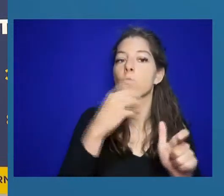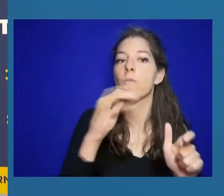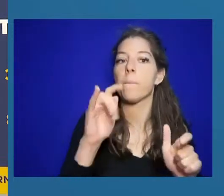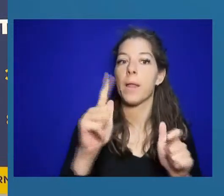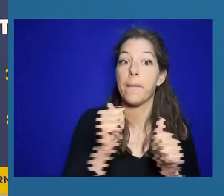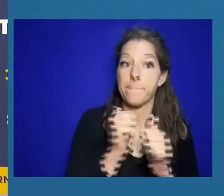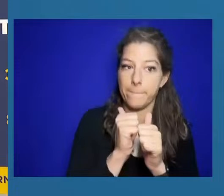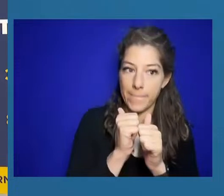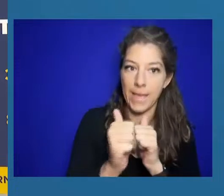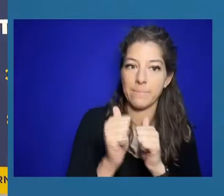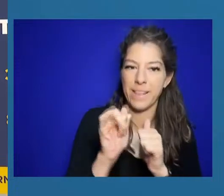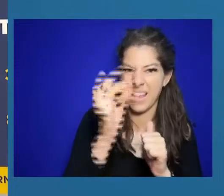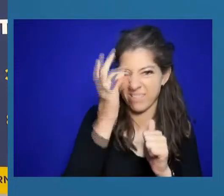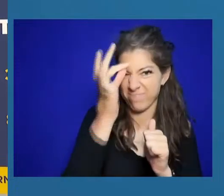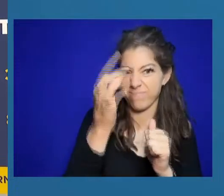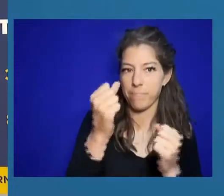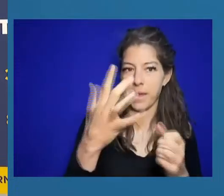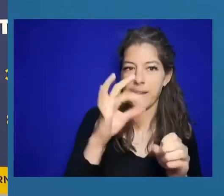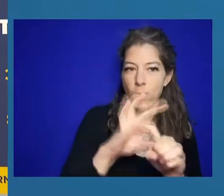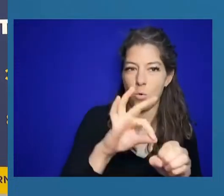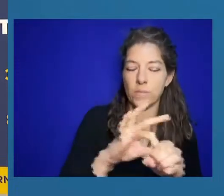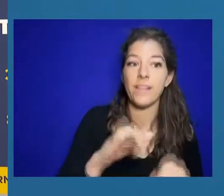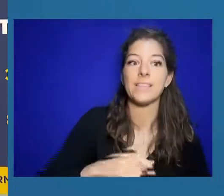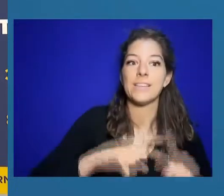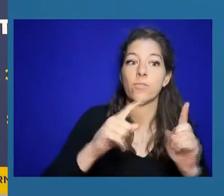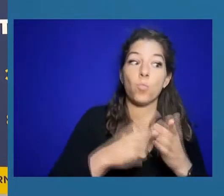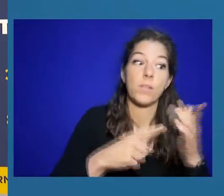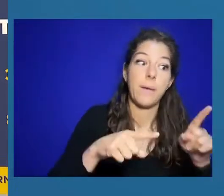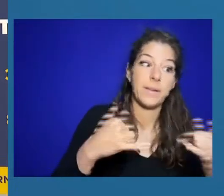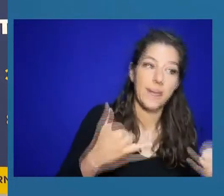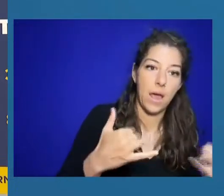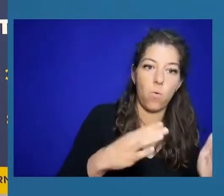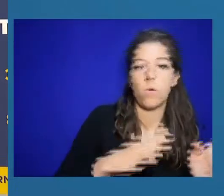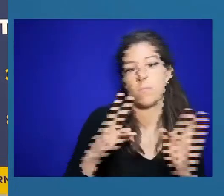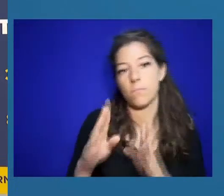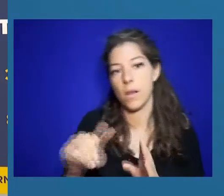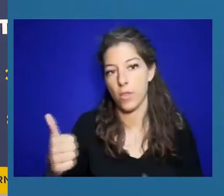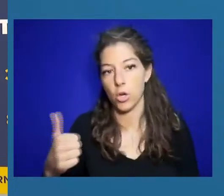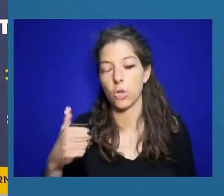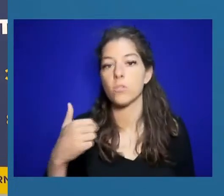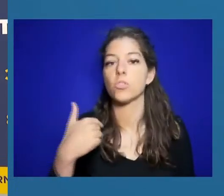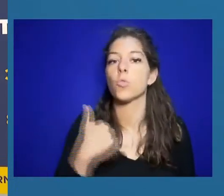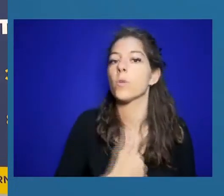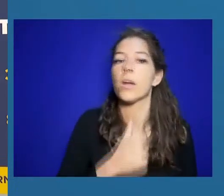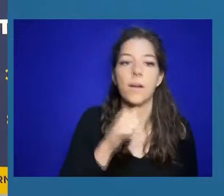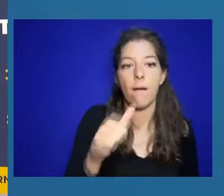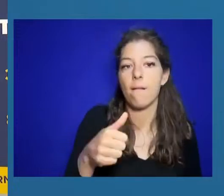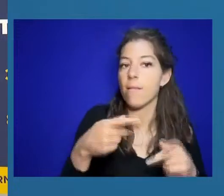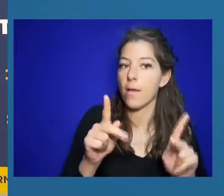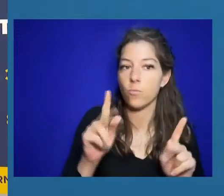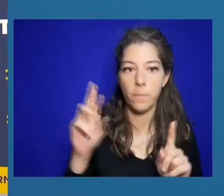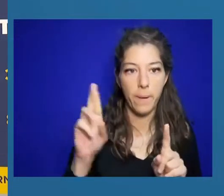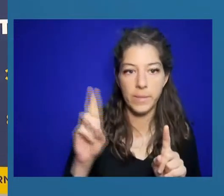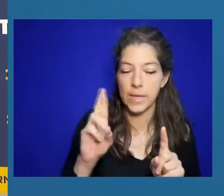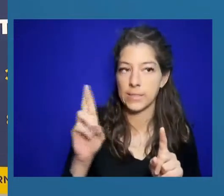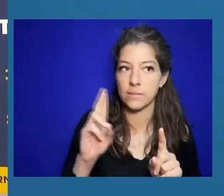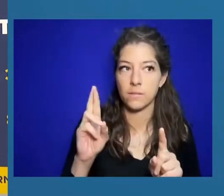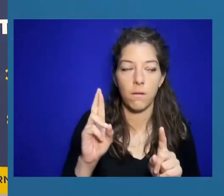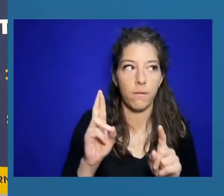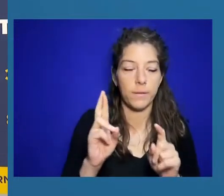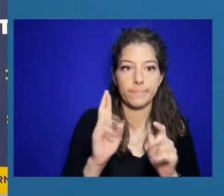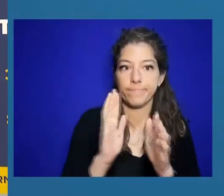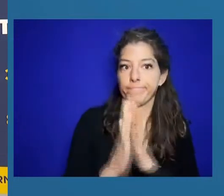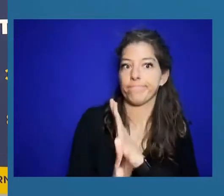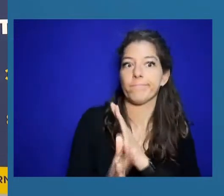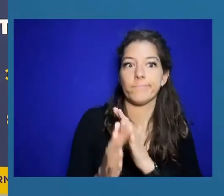many votes. That was the difference between what's happening now. So therefore, we are not going to let Republicans get away with it in Texas